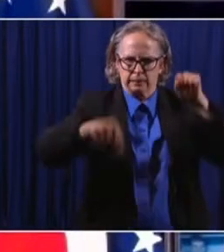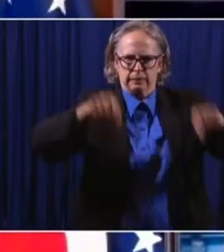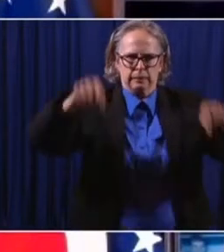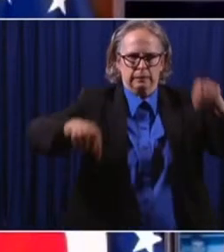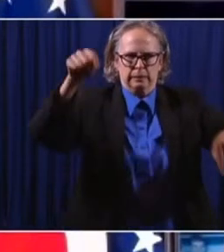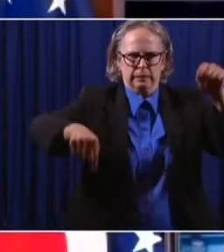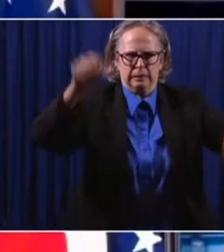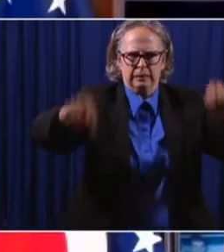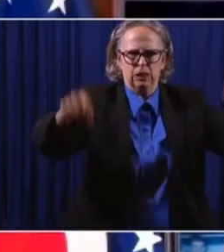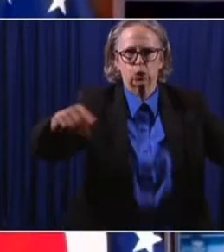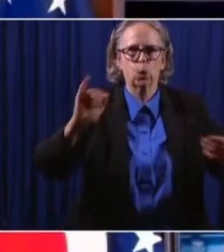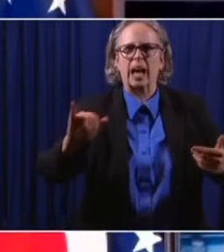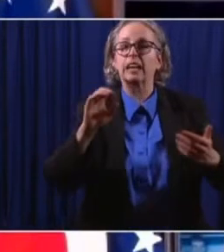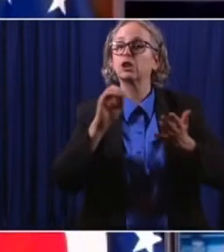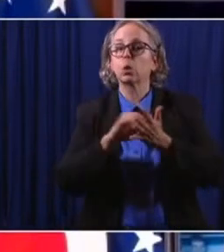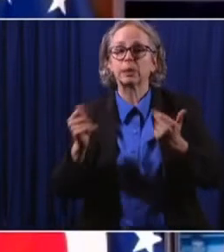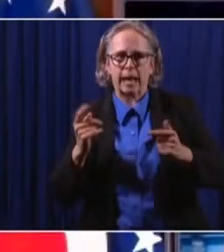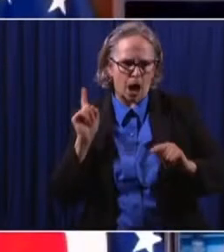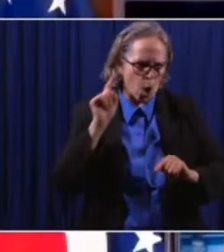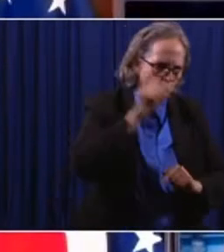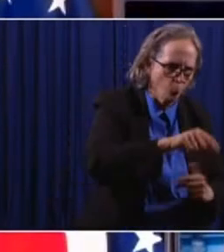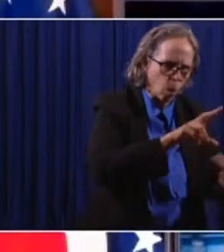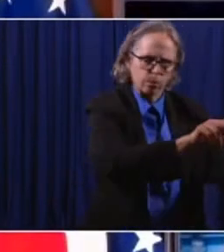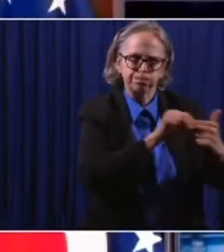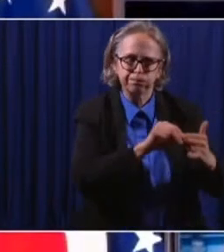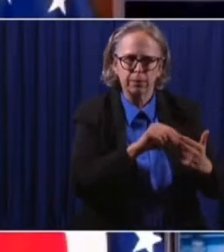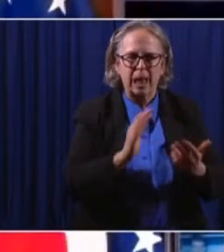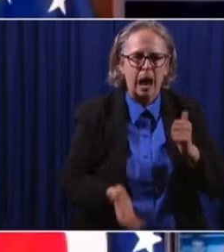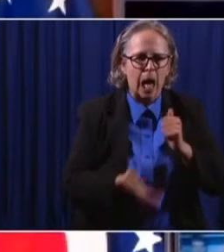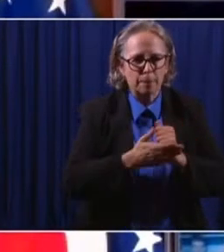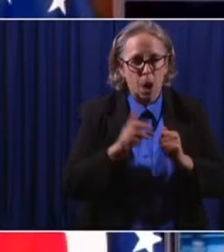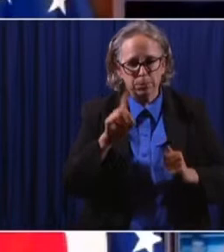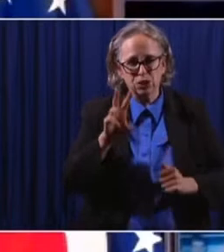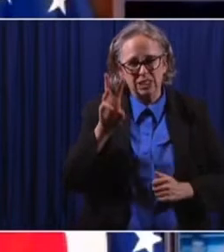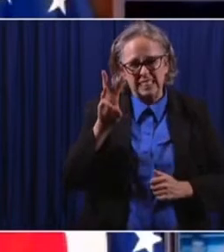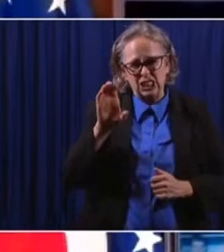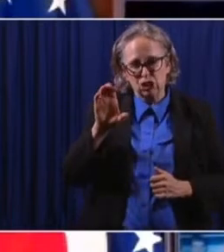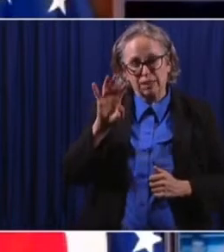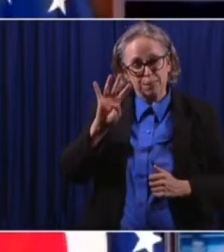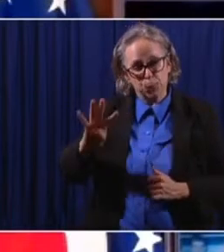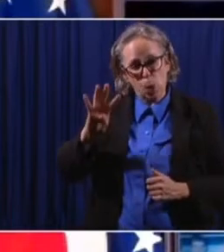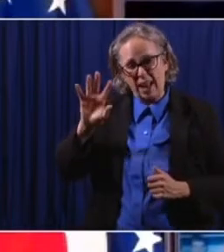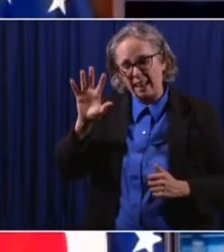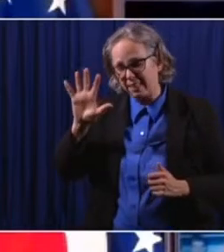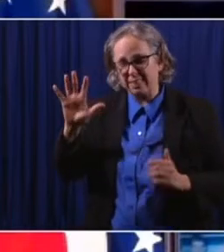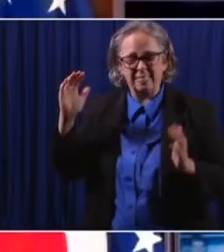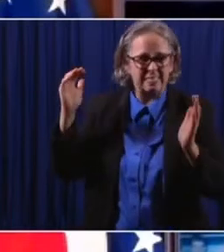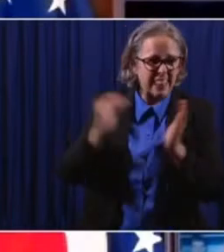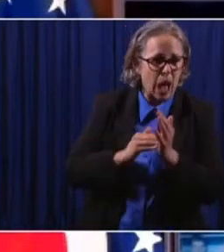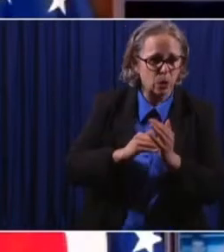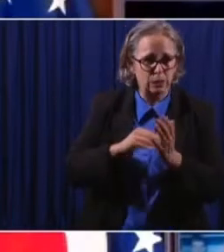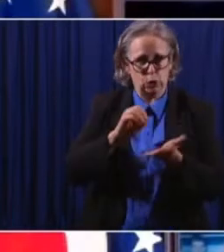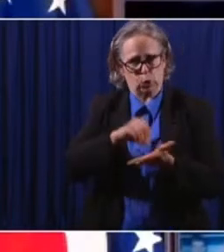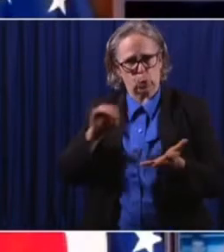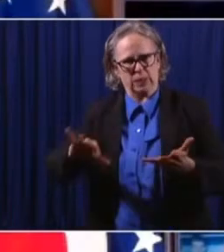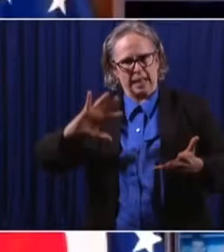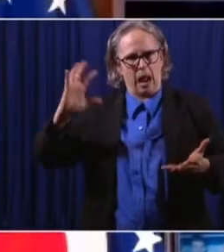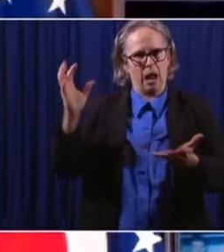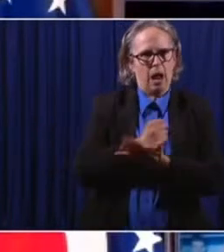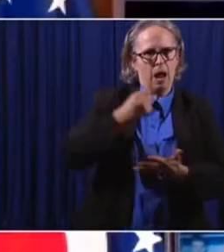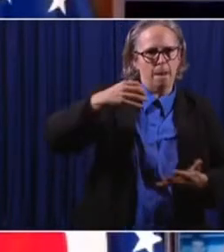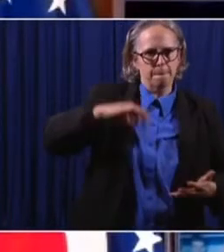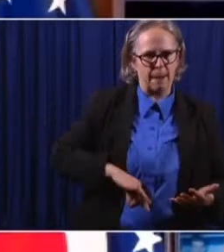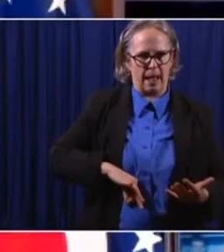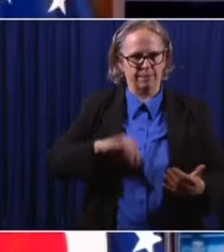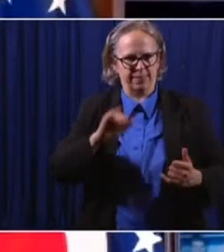to 645,000 students in schools that are increasing their public Wi-Fi